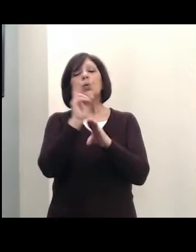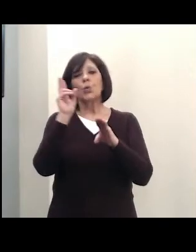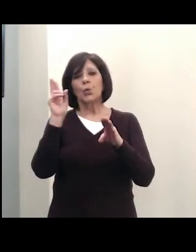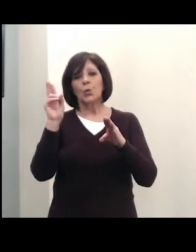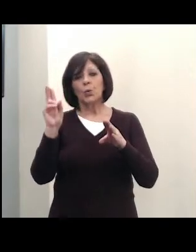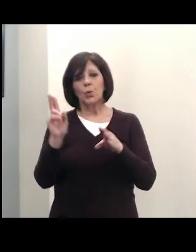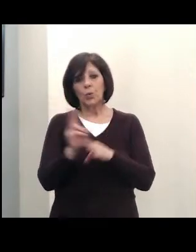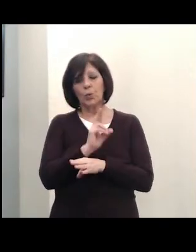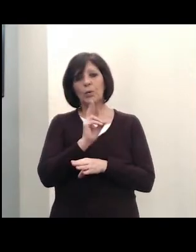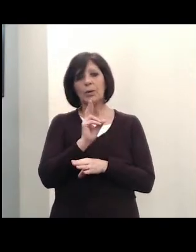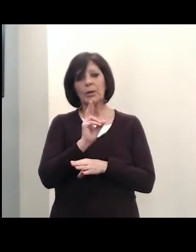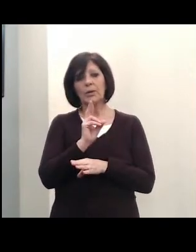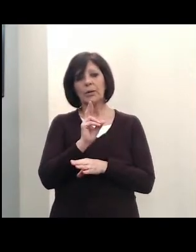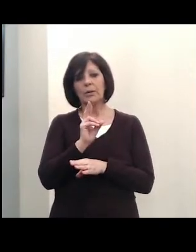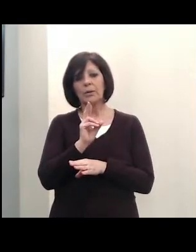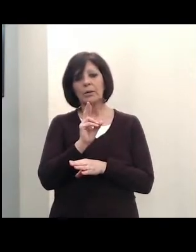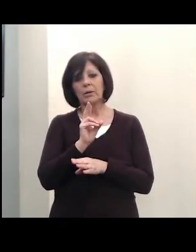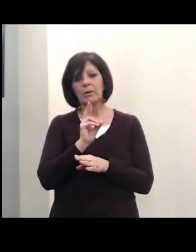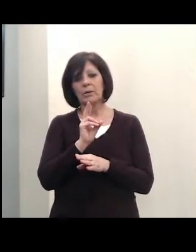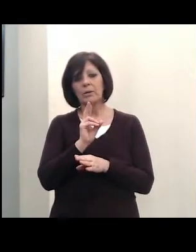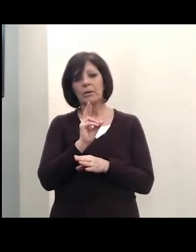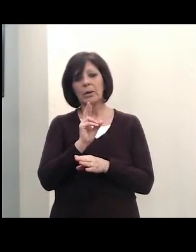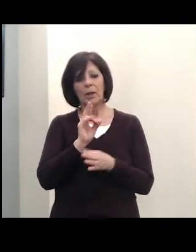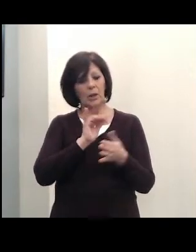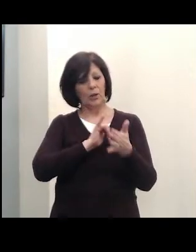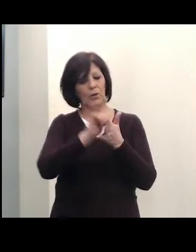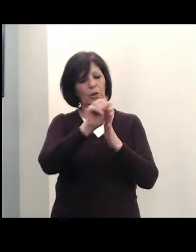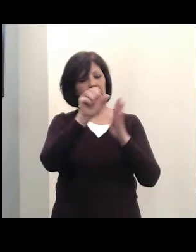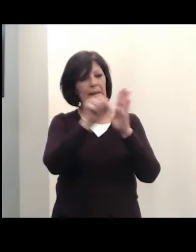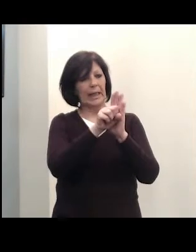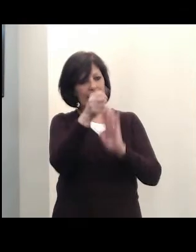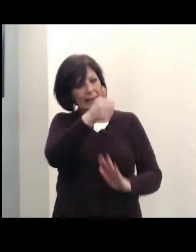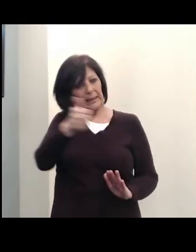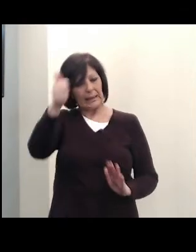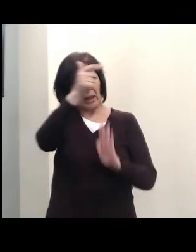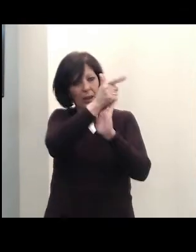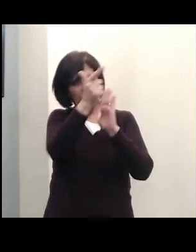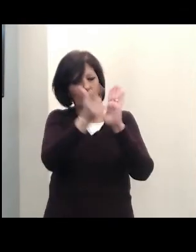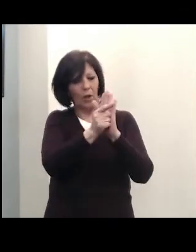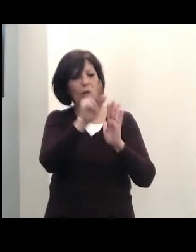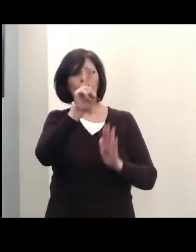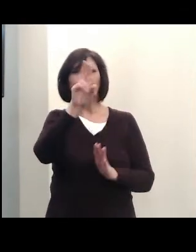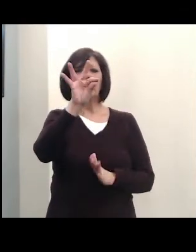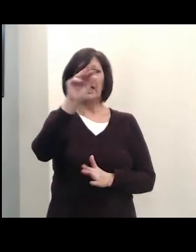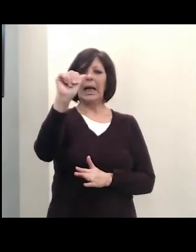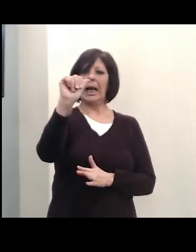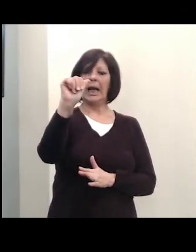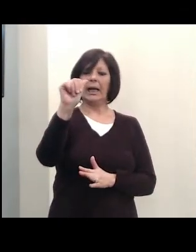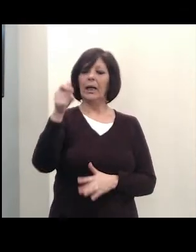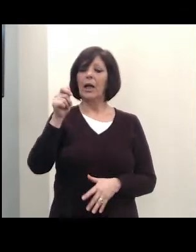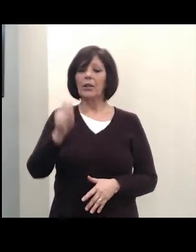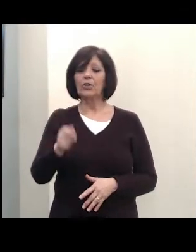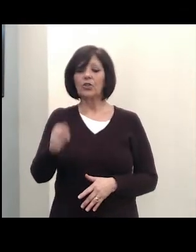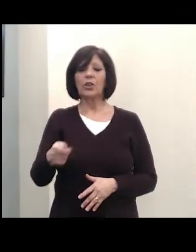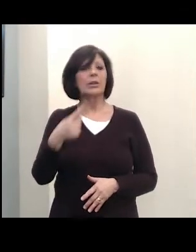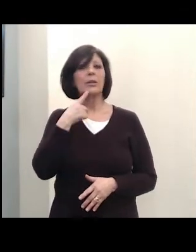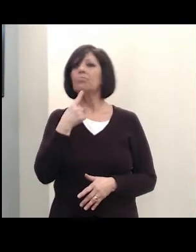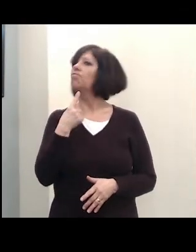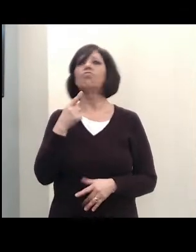and looking at New York State Executive Law 29A, the judge ruled the action unconstitutional.